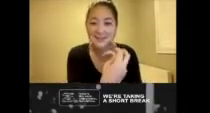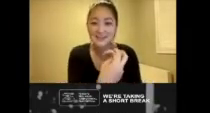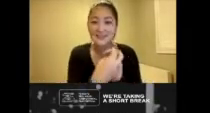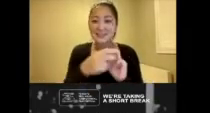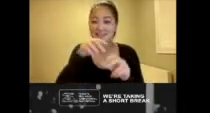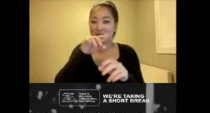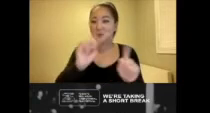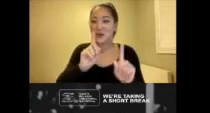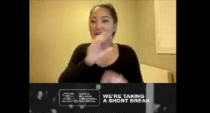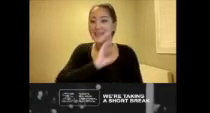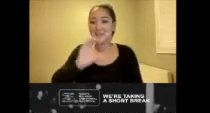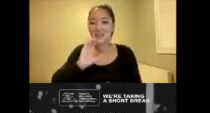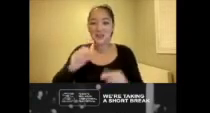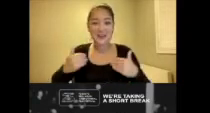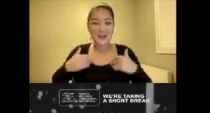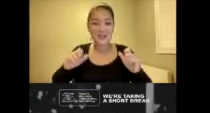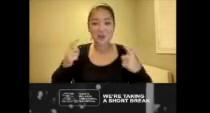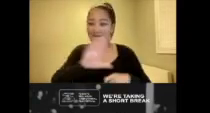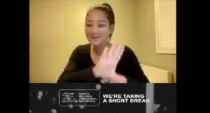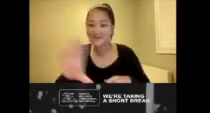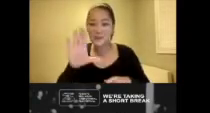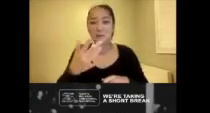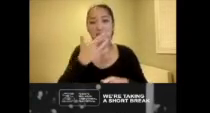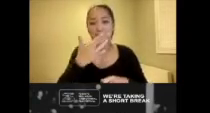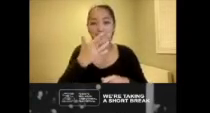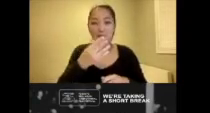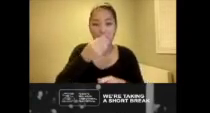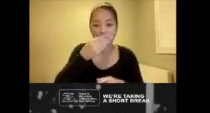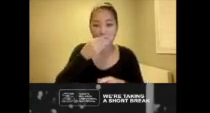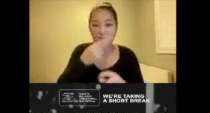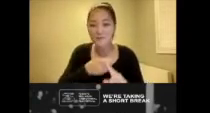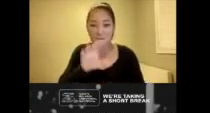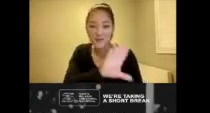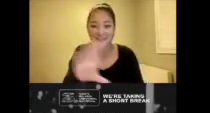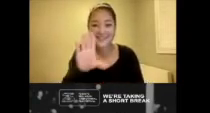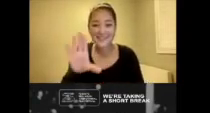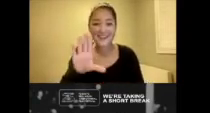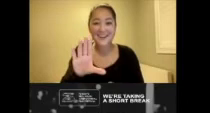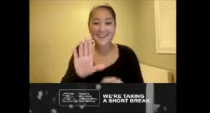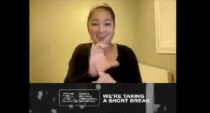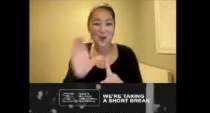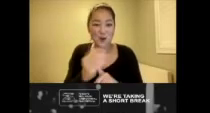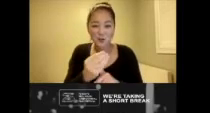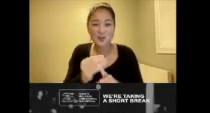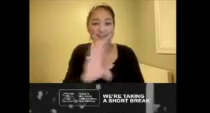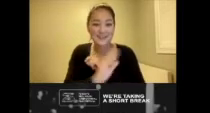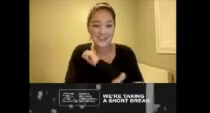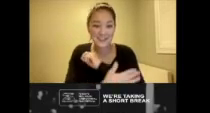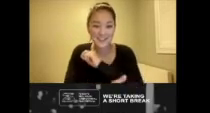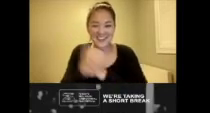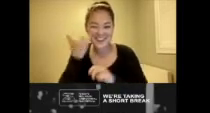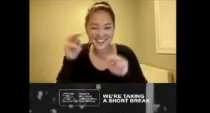has all their favorite foods from all over the world. They're eating doubles, actually, if you zone in on what's on